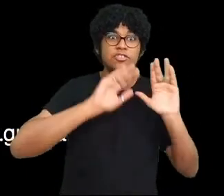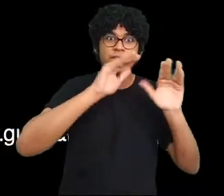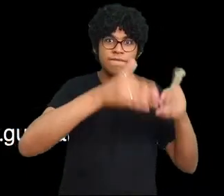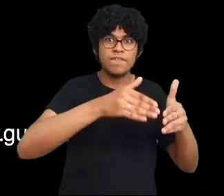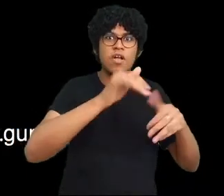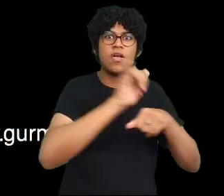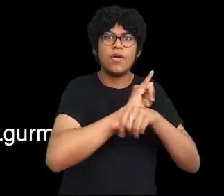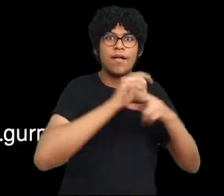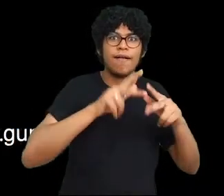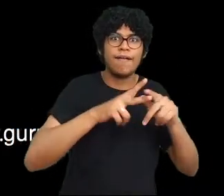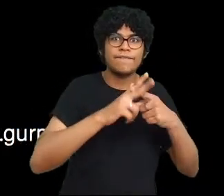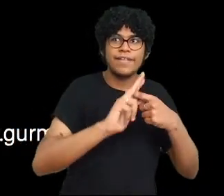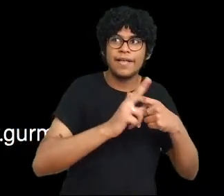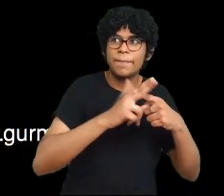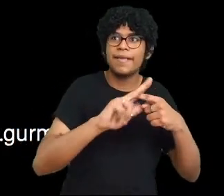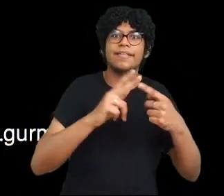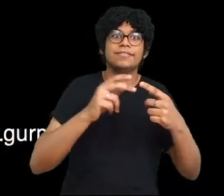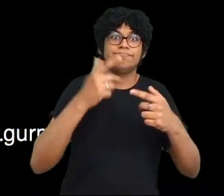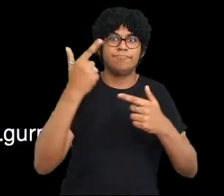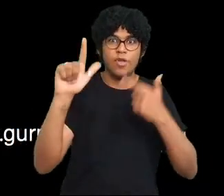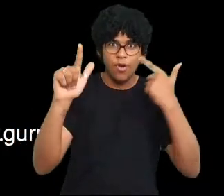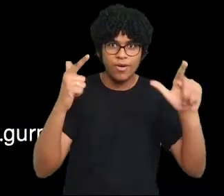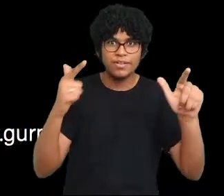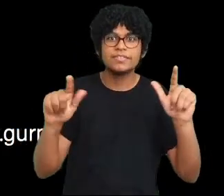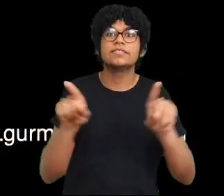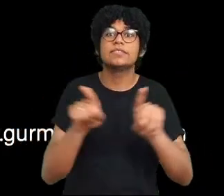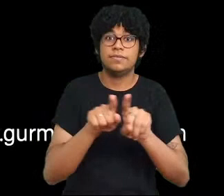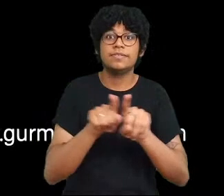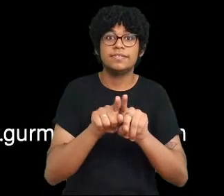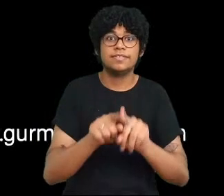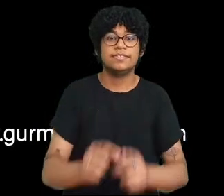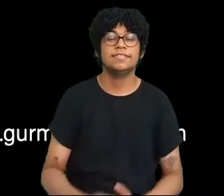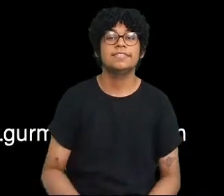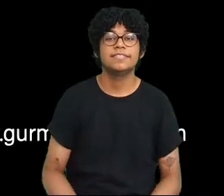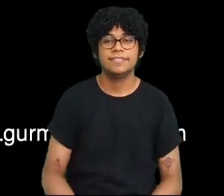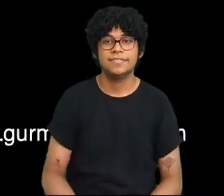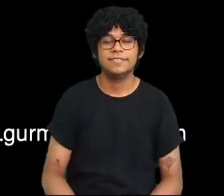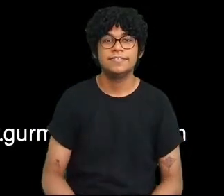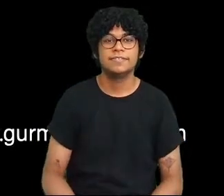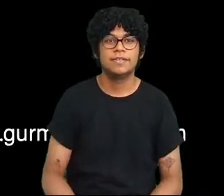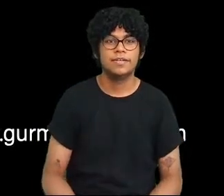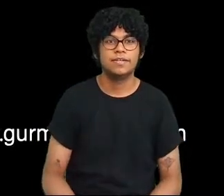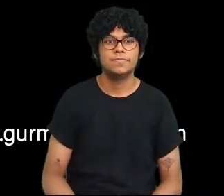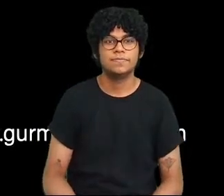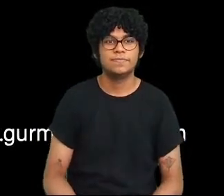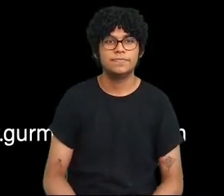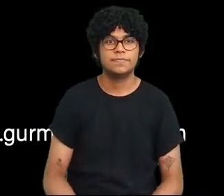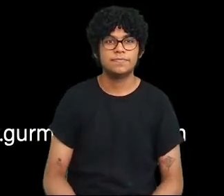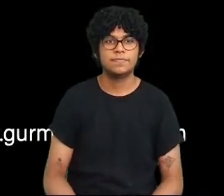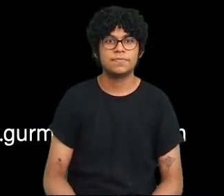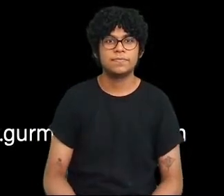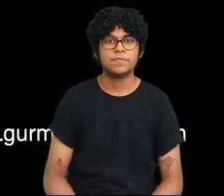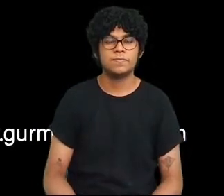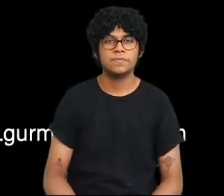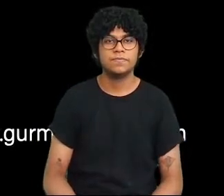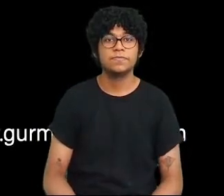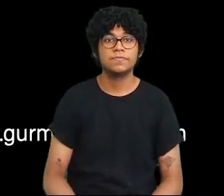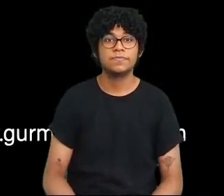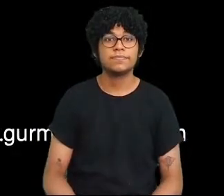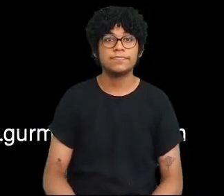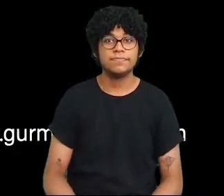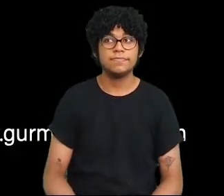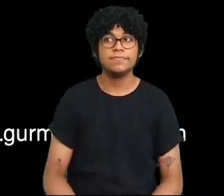R. Iron Quest is something for Tableau. Real World Fake Data is something that focuses